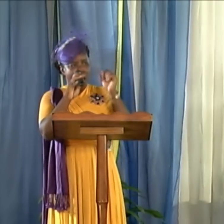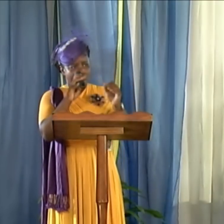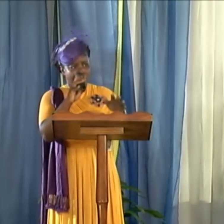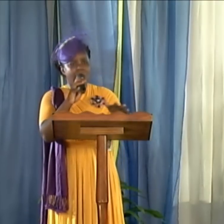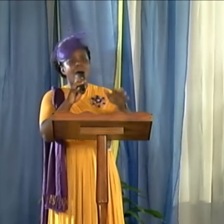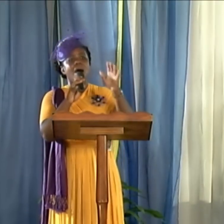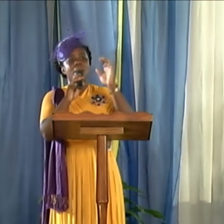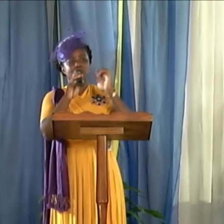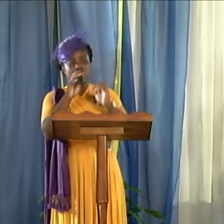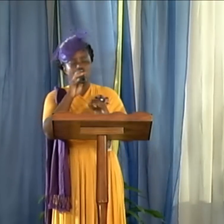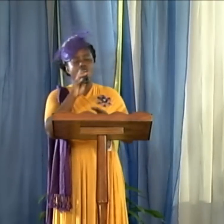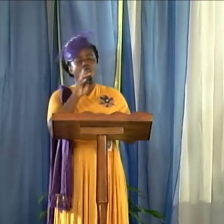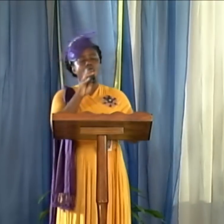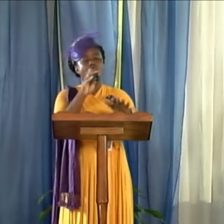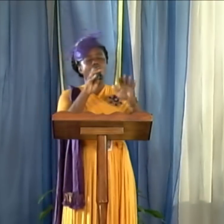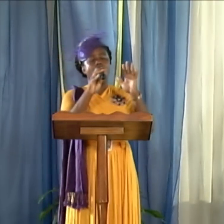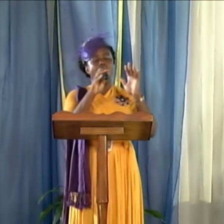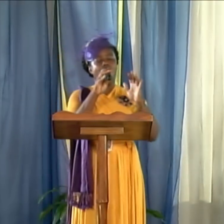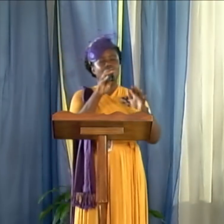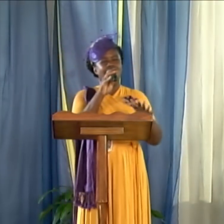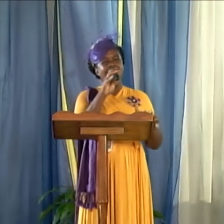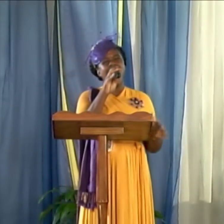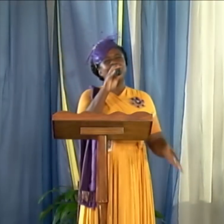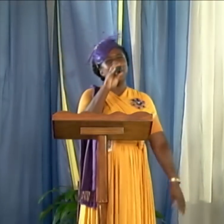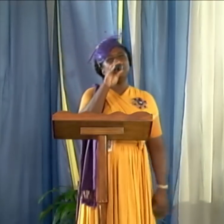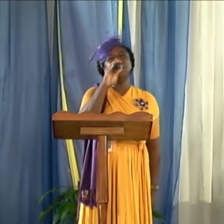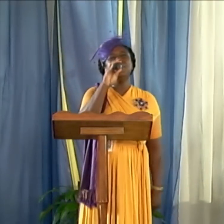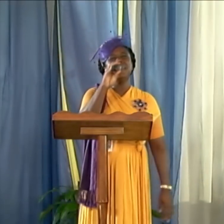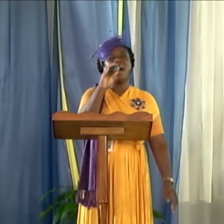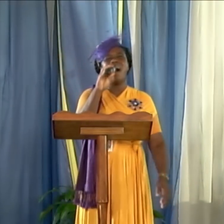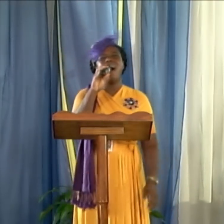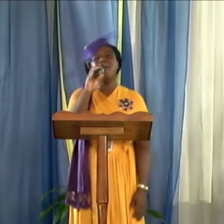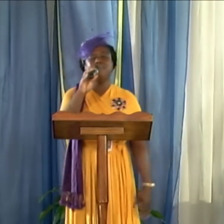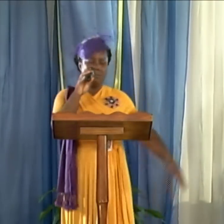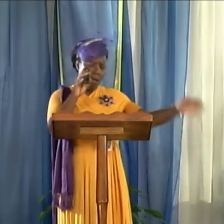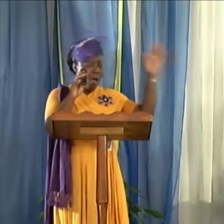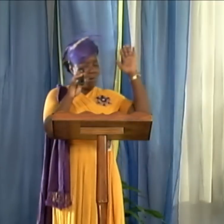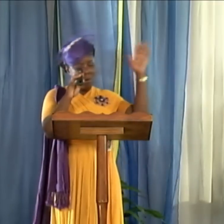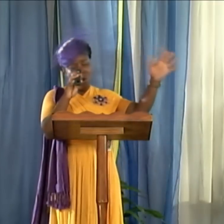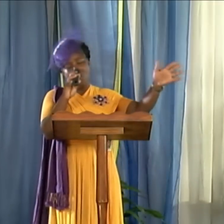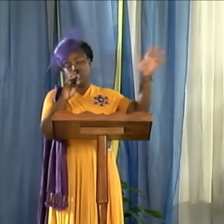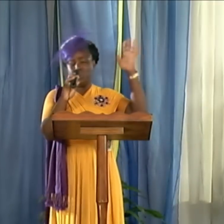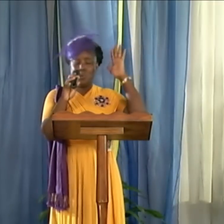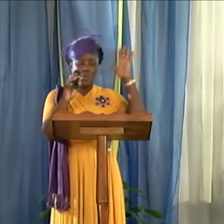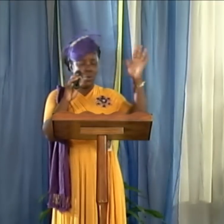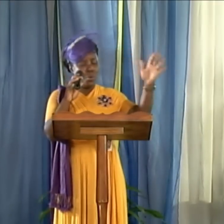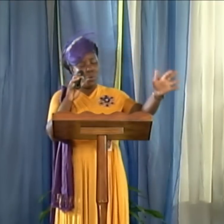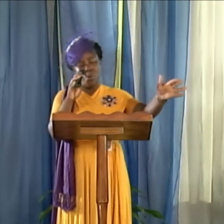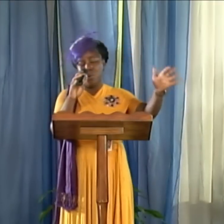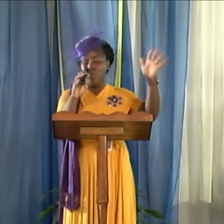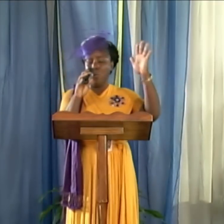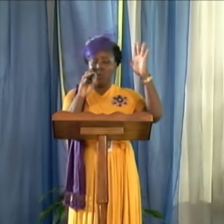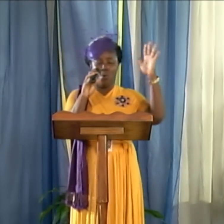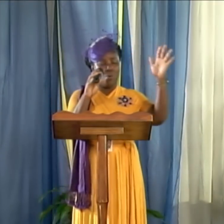so that I might be close. Hallelujah. Close to you.